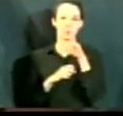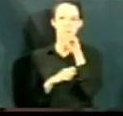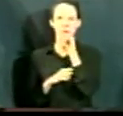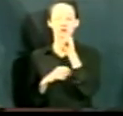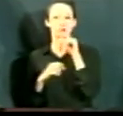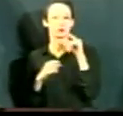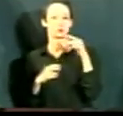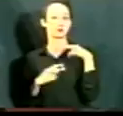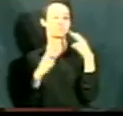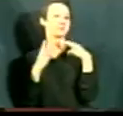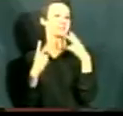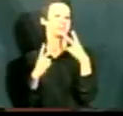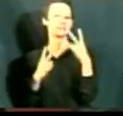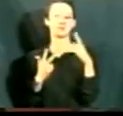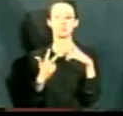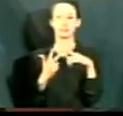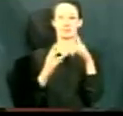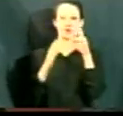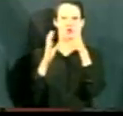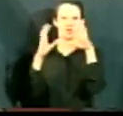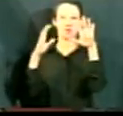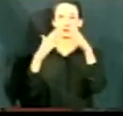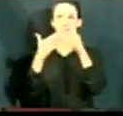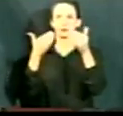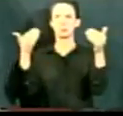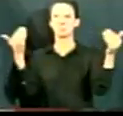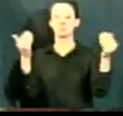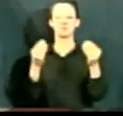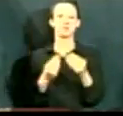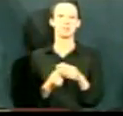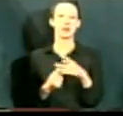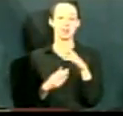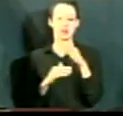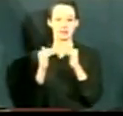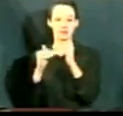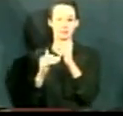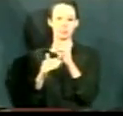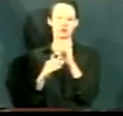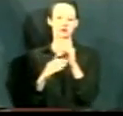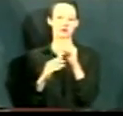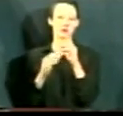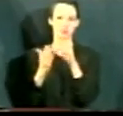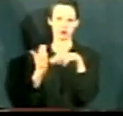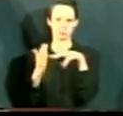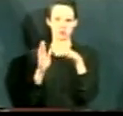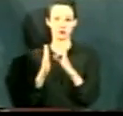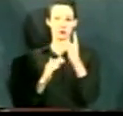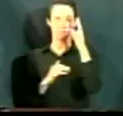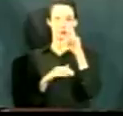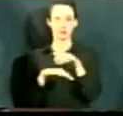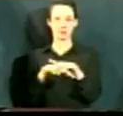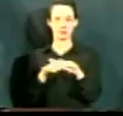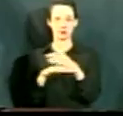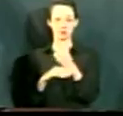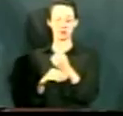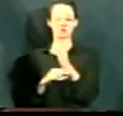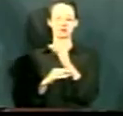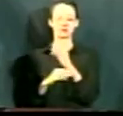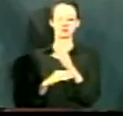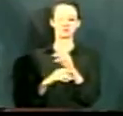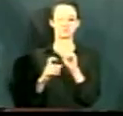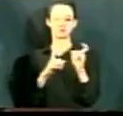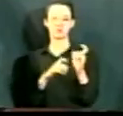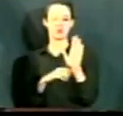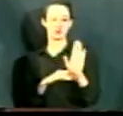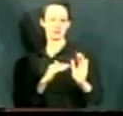were getting leveled readers for English 1 to his level. That's how you do it. They were using